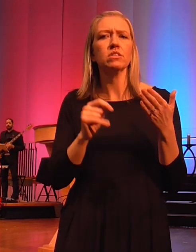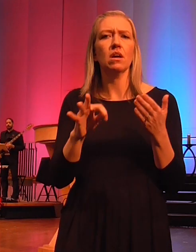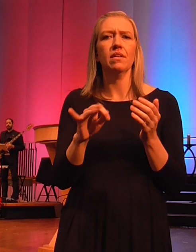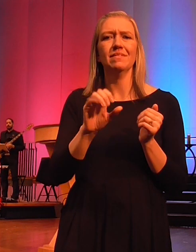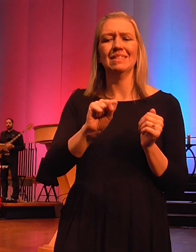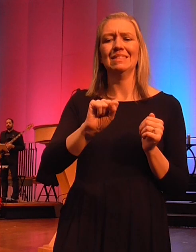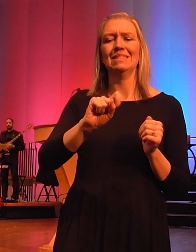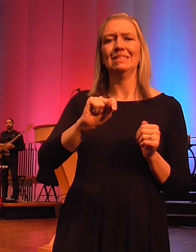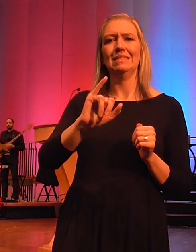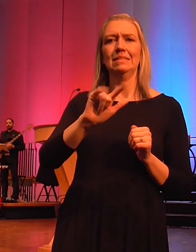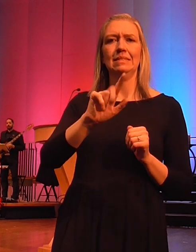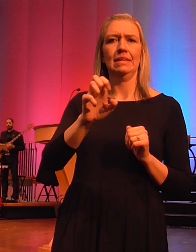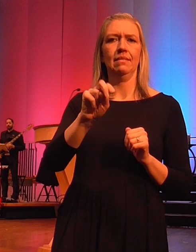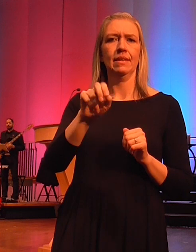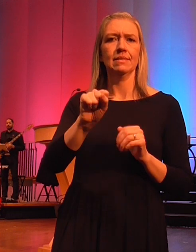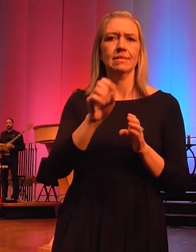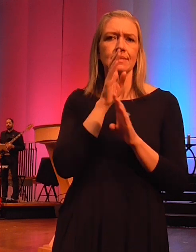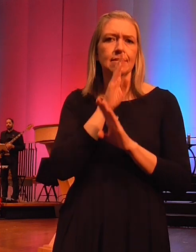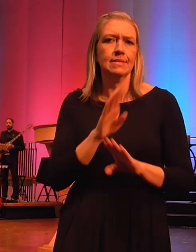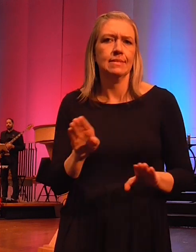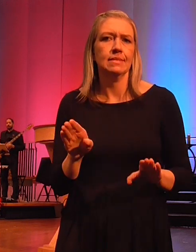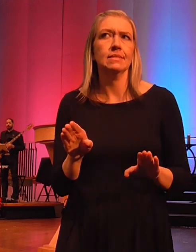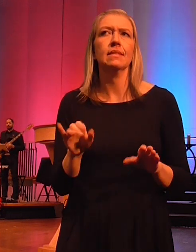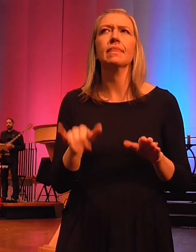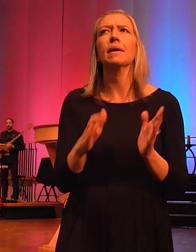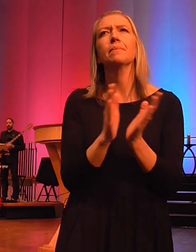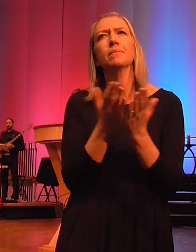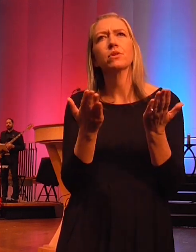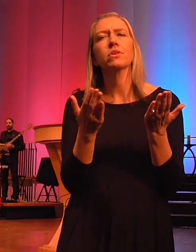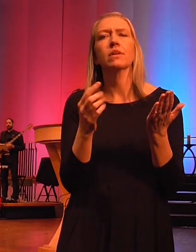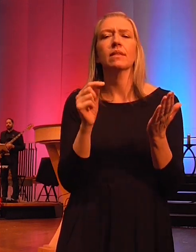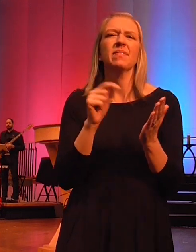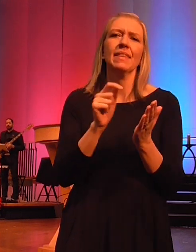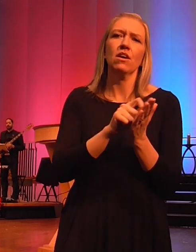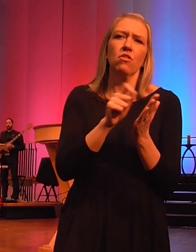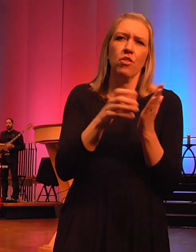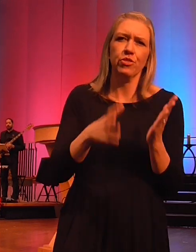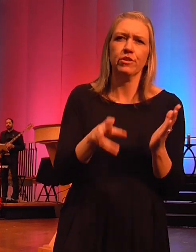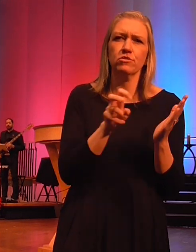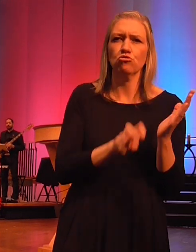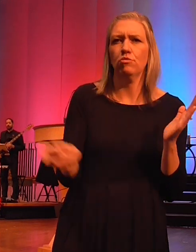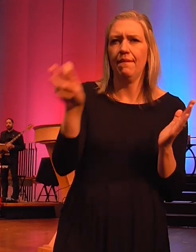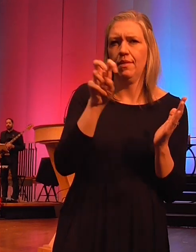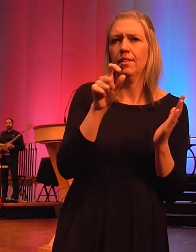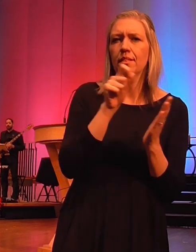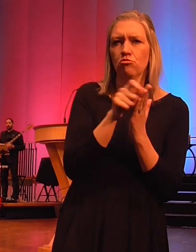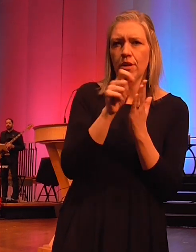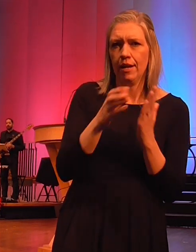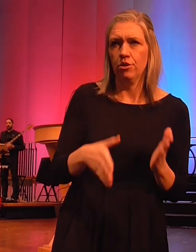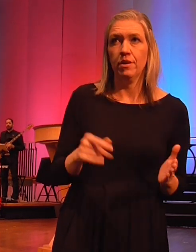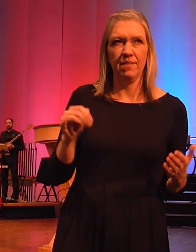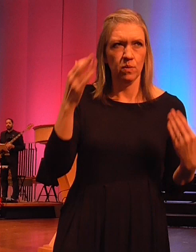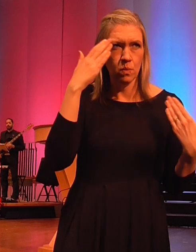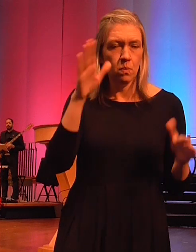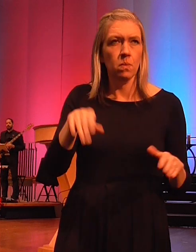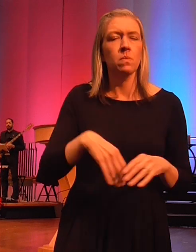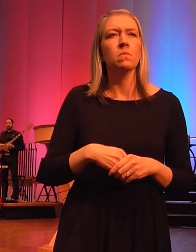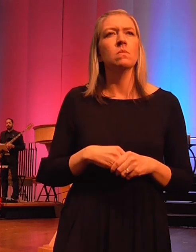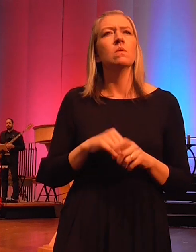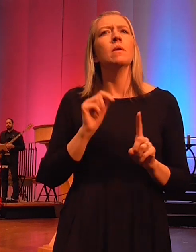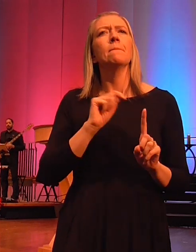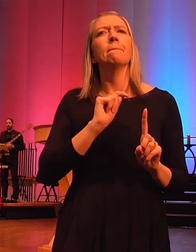it really speaks to, he talks about, he's a travel writer, if you're unfamiliar with him, and he speaks